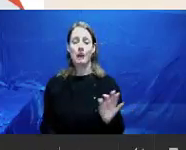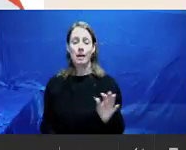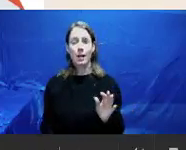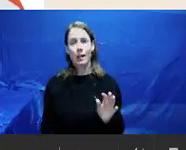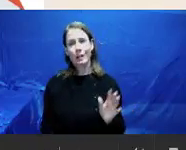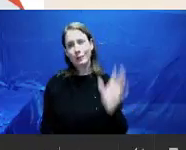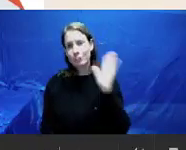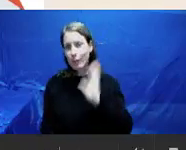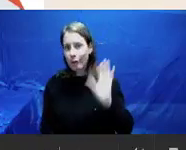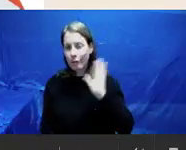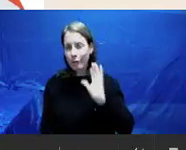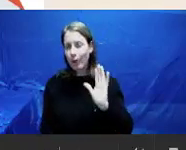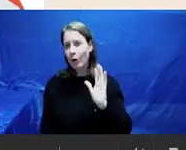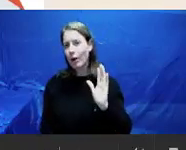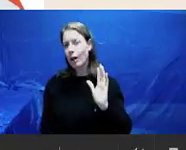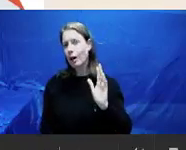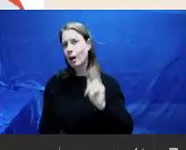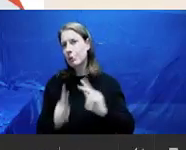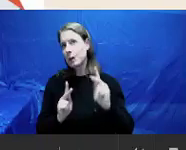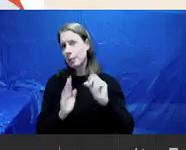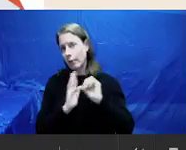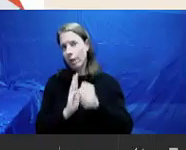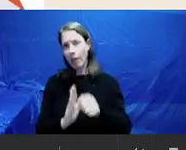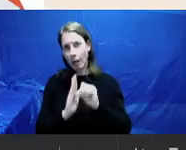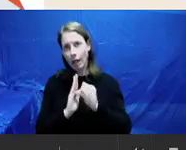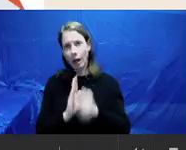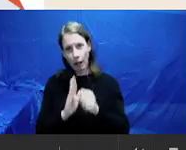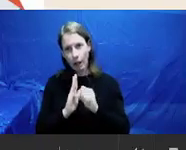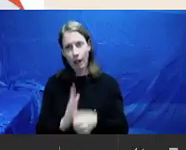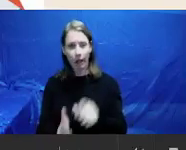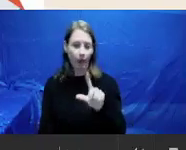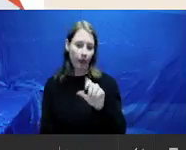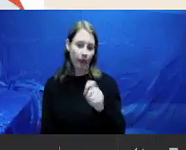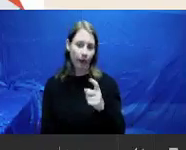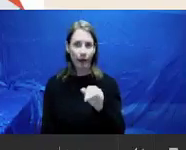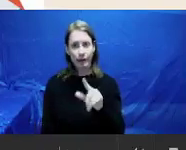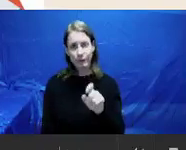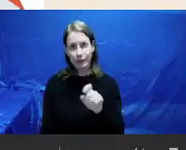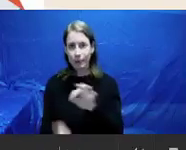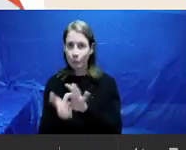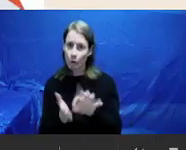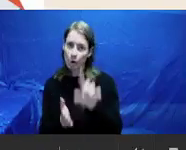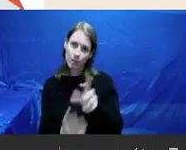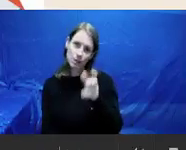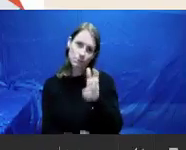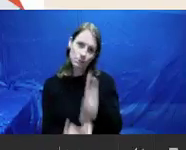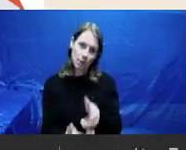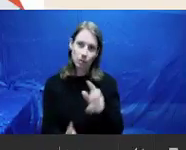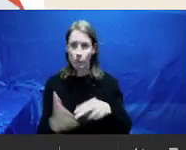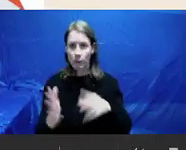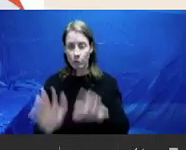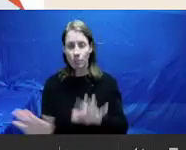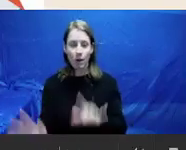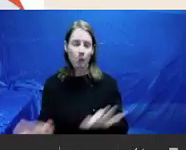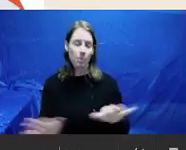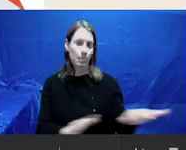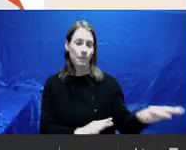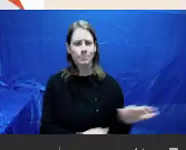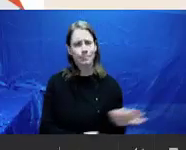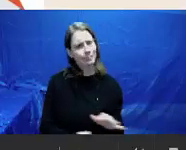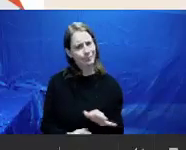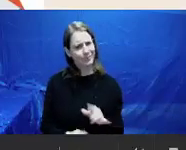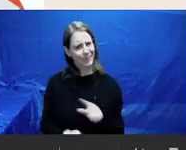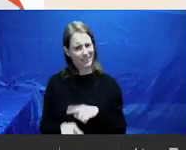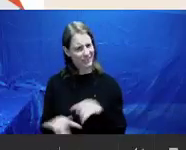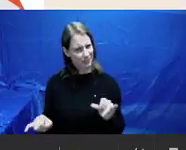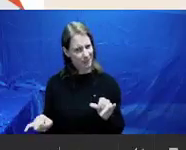score for the right kind of reader, and while I agree with that, I've also always known and always believed that sometimes that